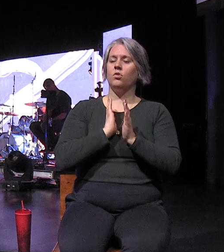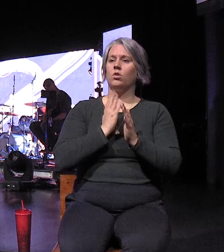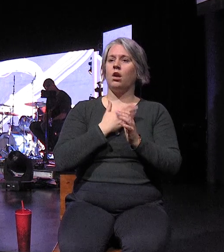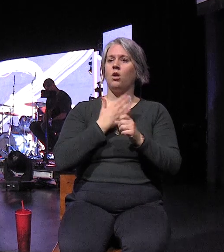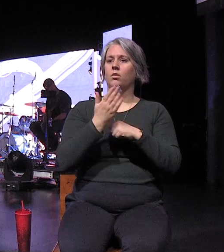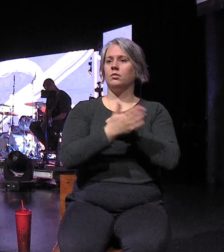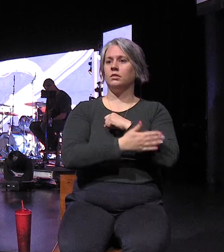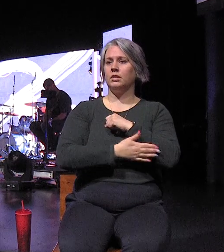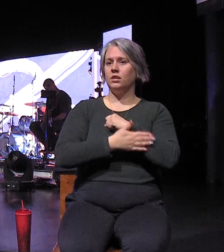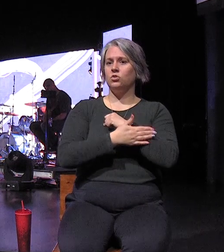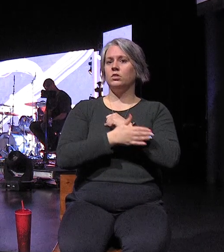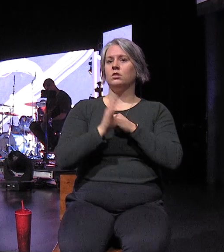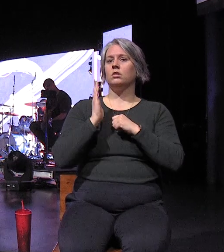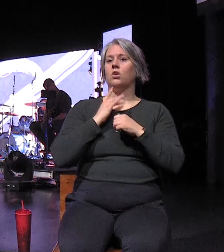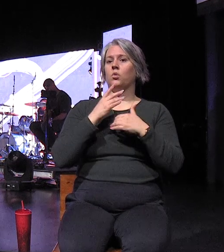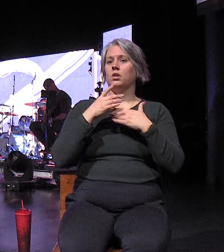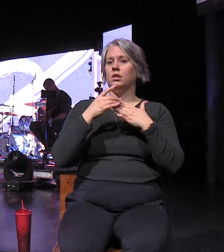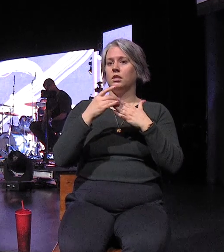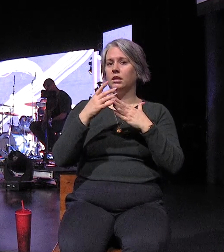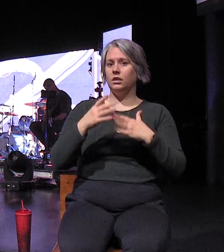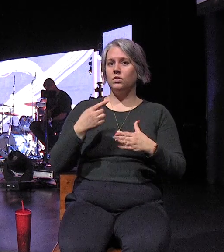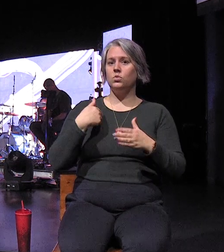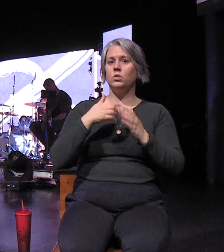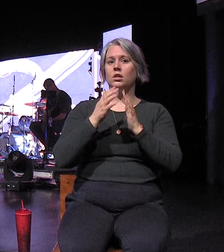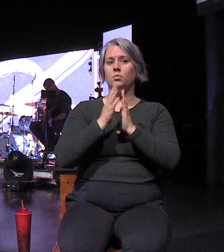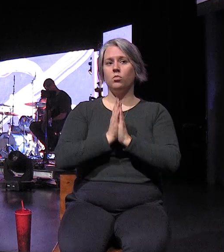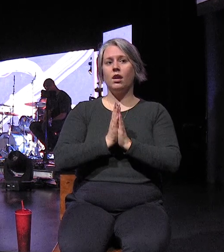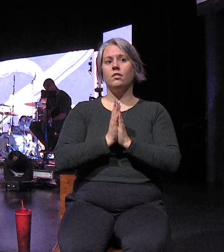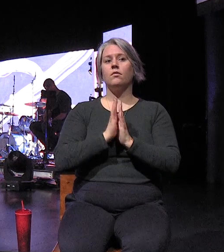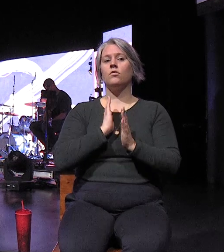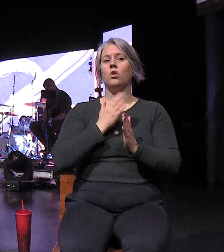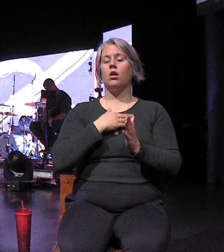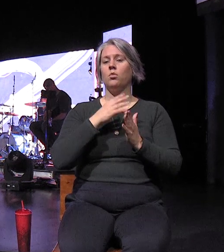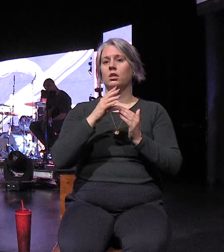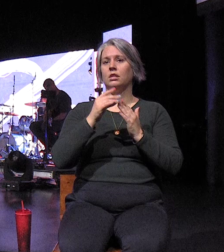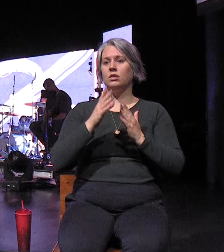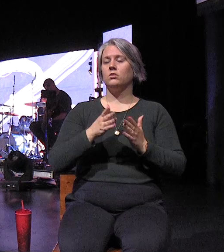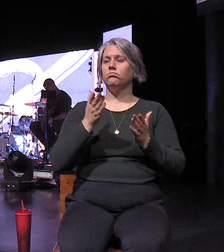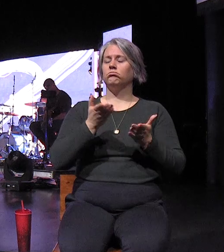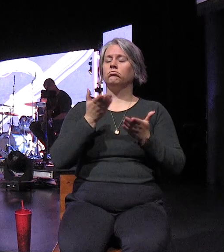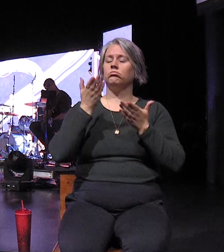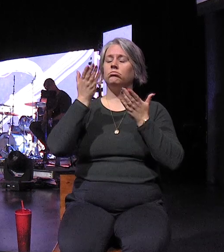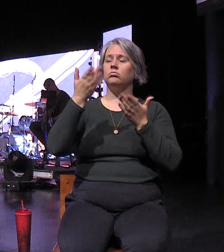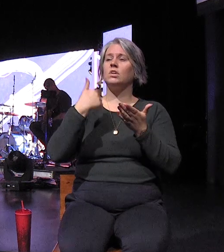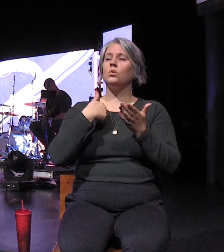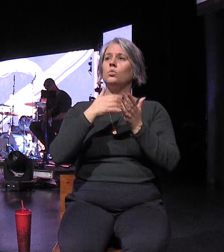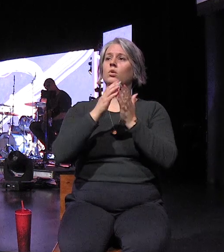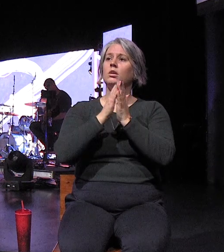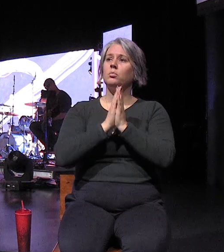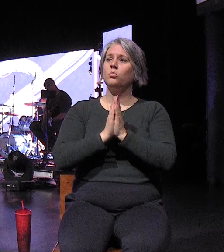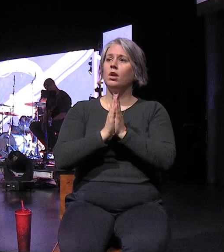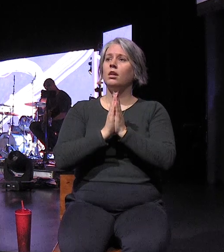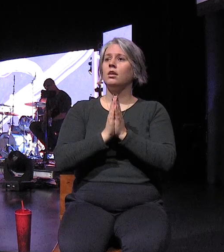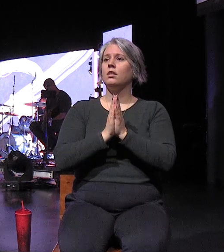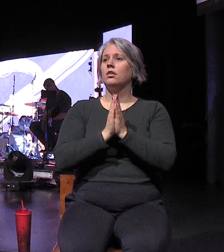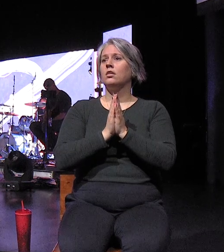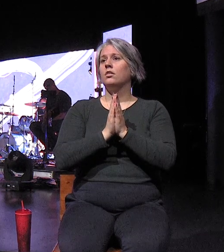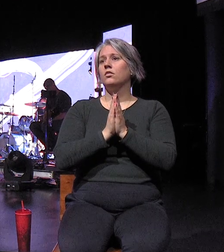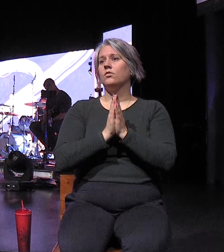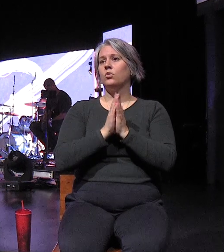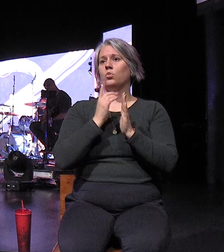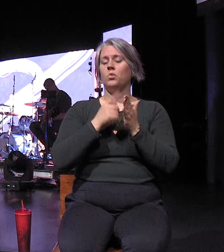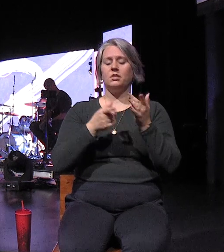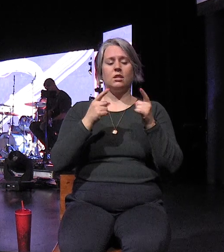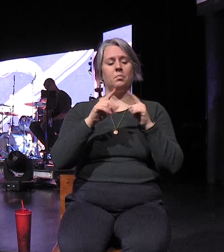that over our leaders, Lord God. We pray for them, lift them up to you, God. And Lord, we pray too for the stirring that's going on in our